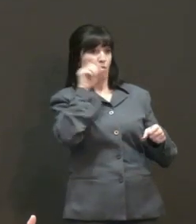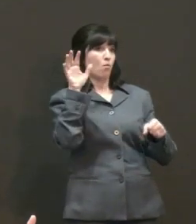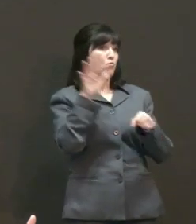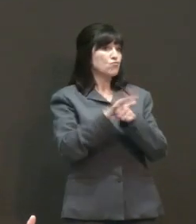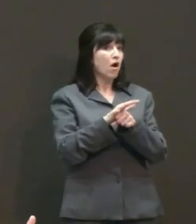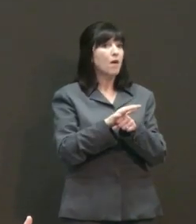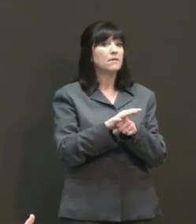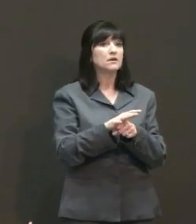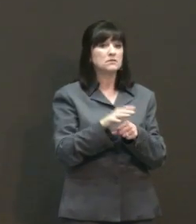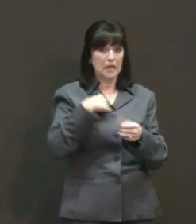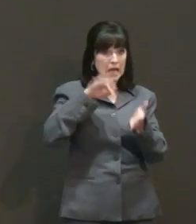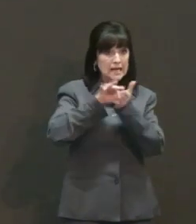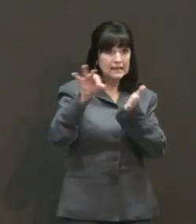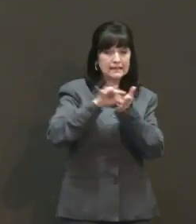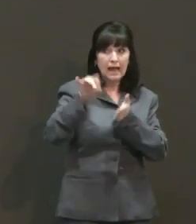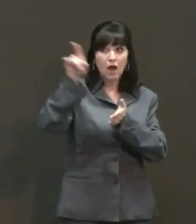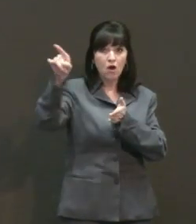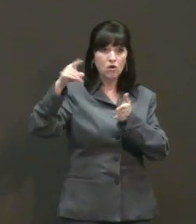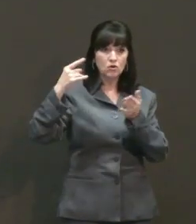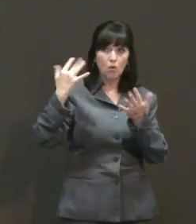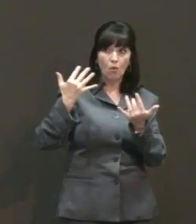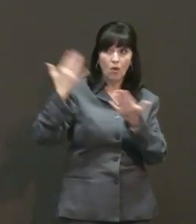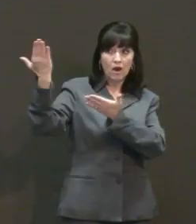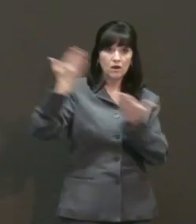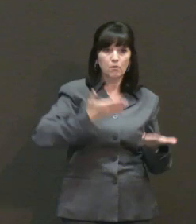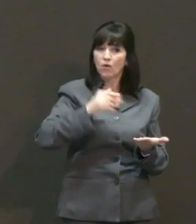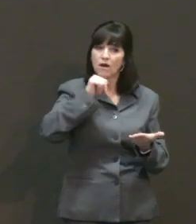it arrive because of that.